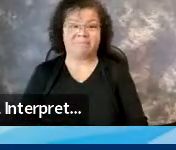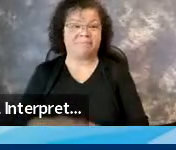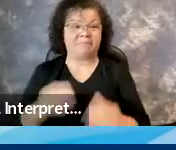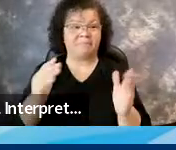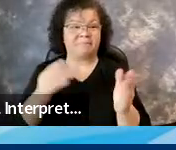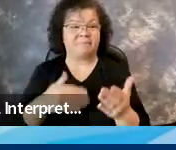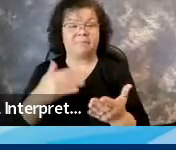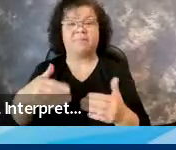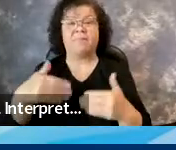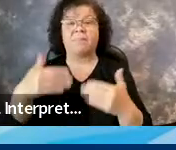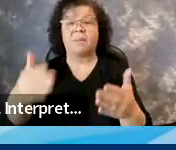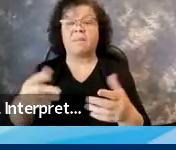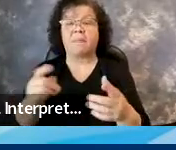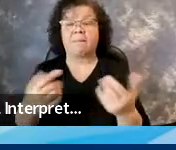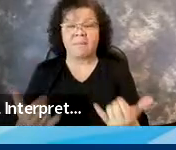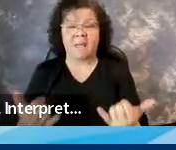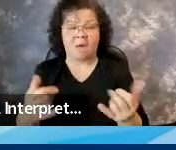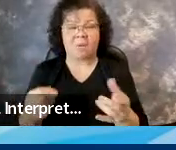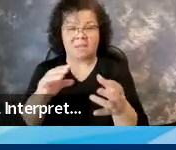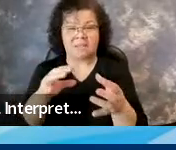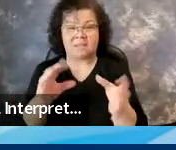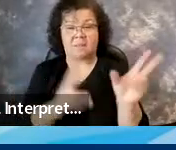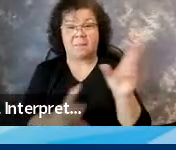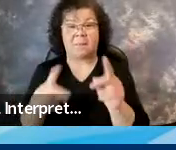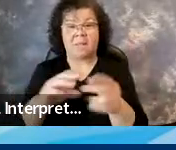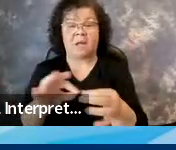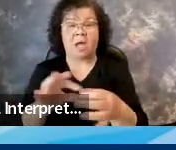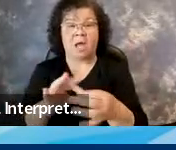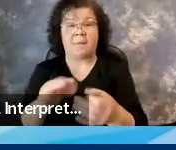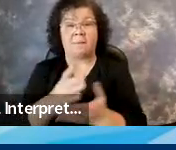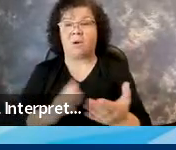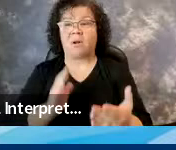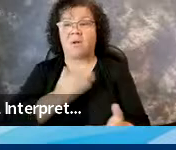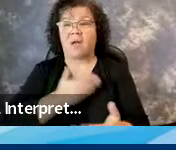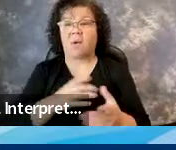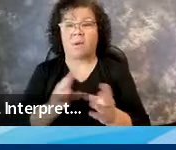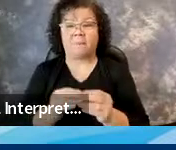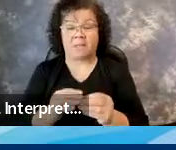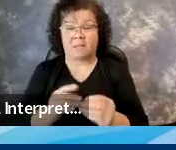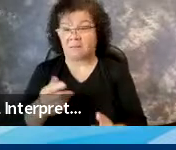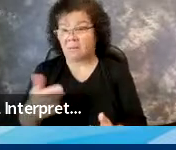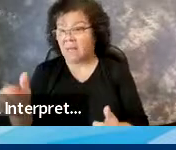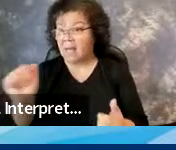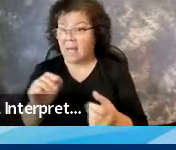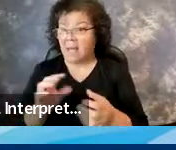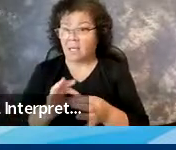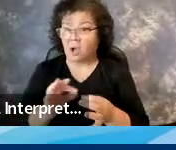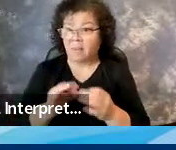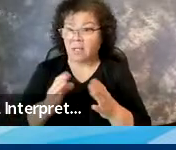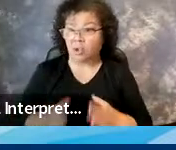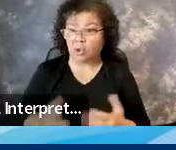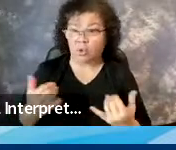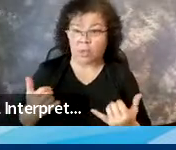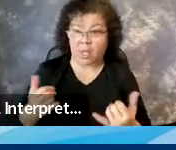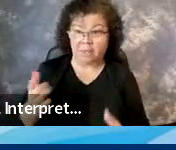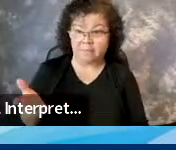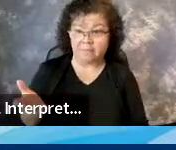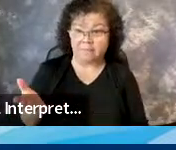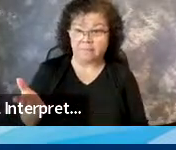We're now going to move into the public comment portion of our meeting. Amanda, do we have any commenters today?